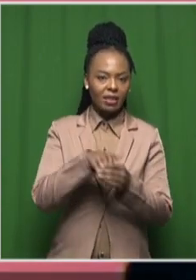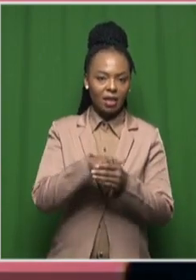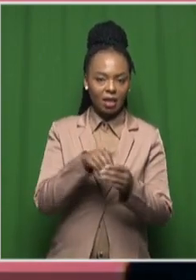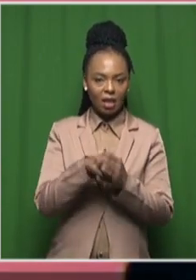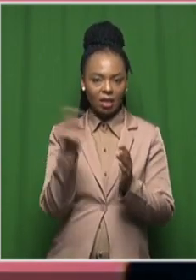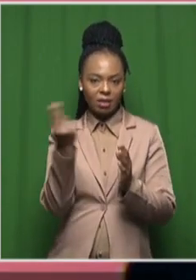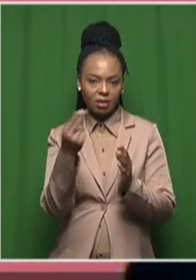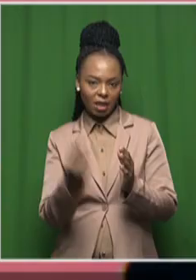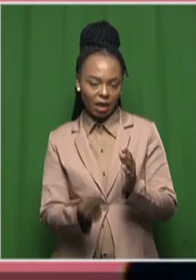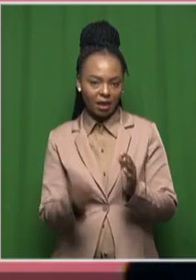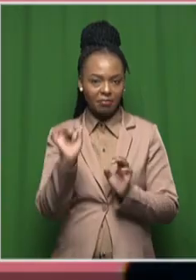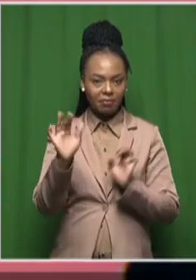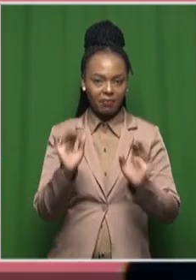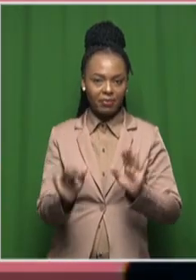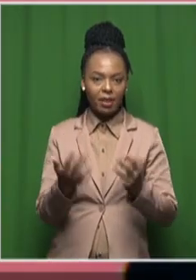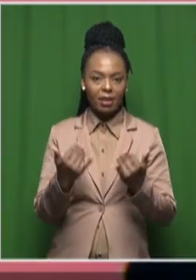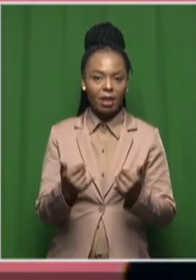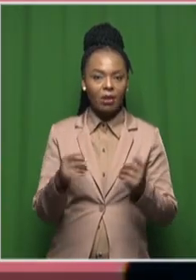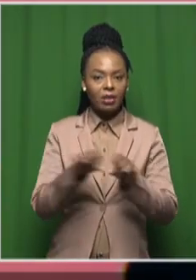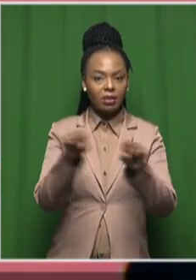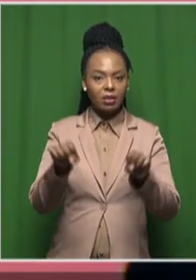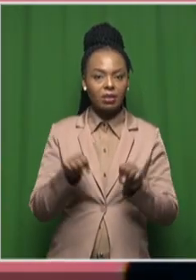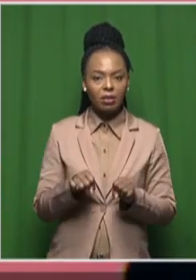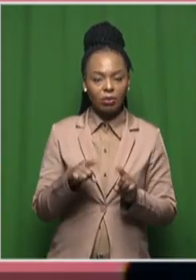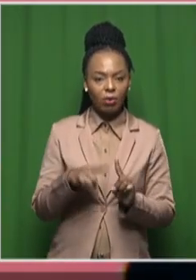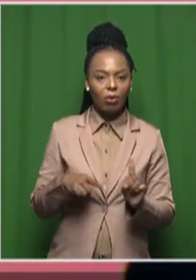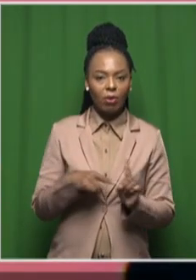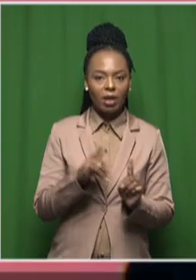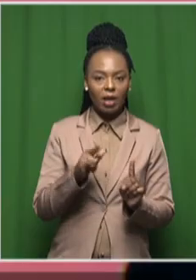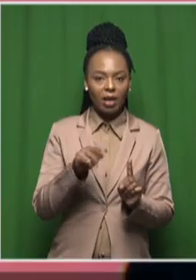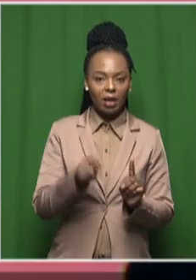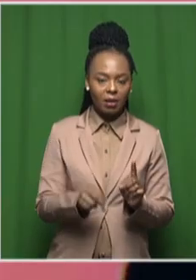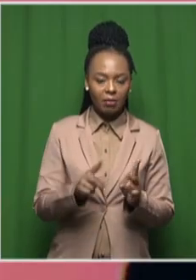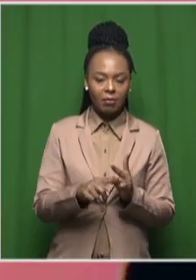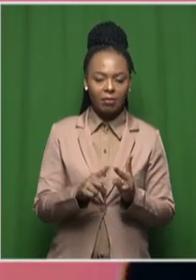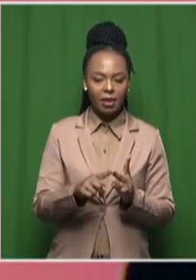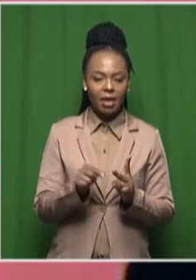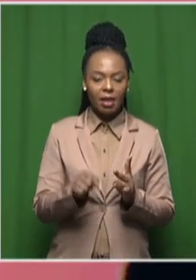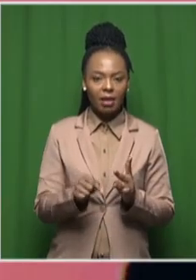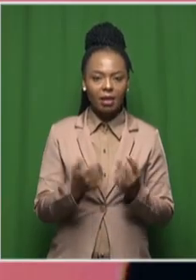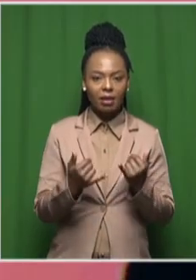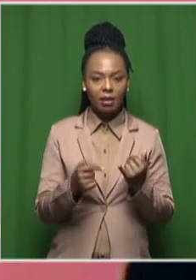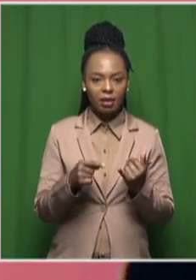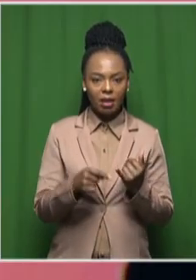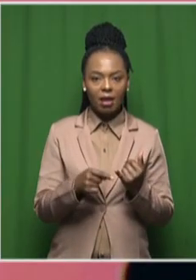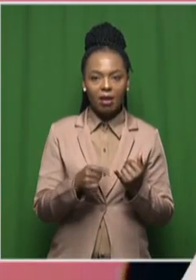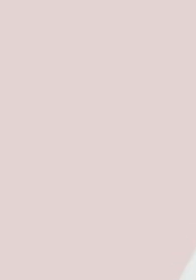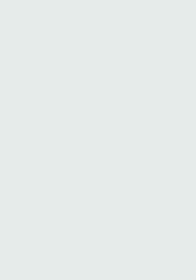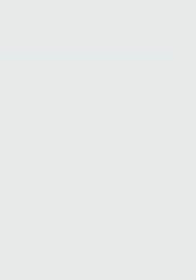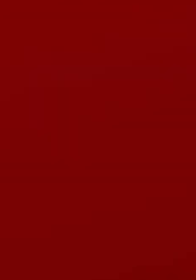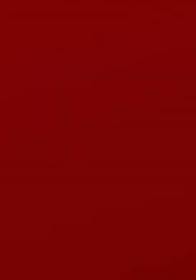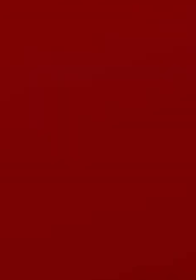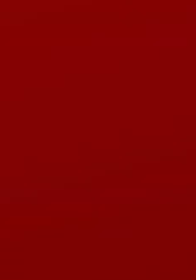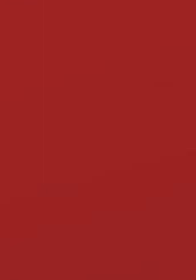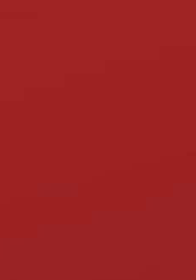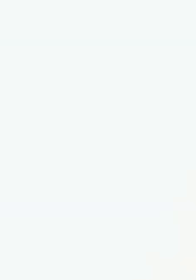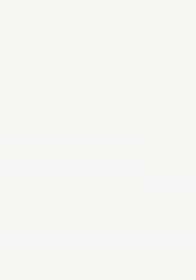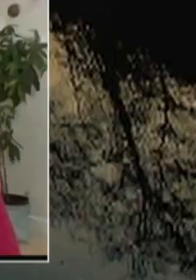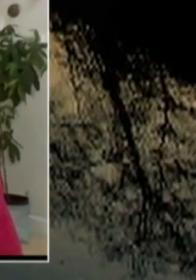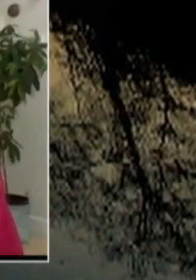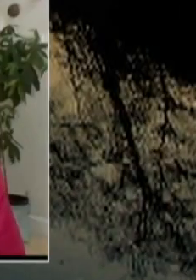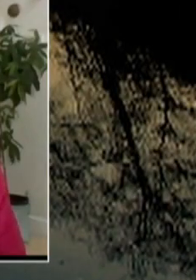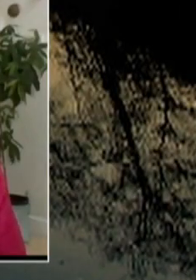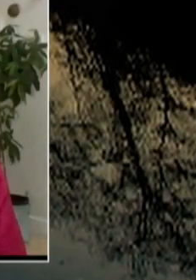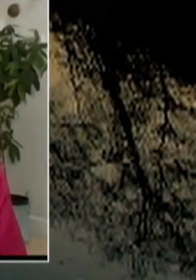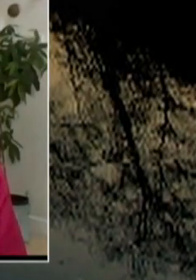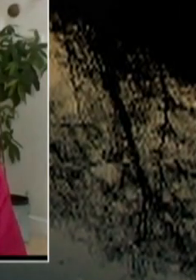and founder of studio Kalki Ceramics Nindya Bucktowar and the Vassen sisters, founders at Ananta design studio Viveka and